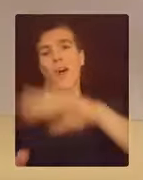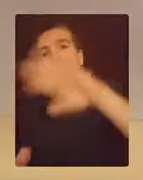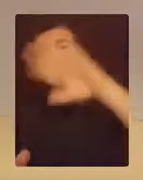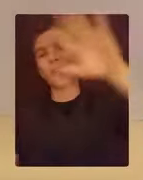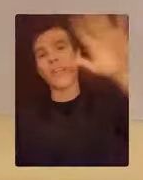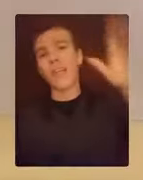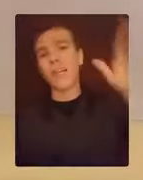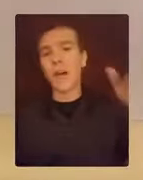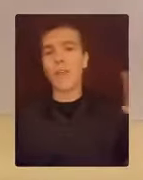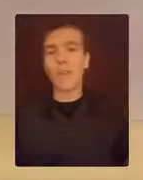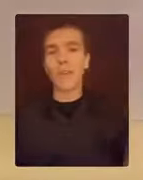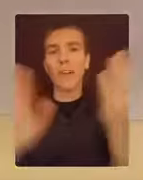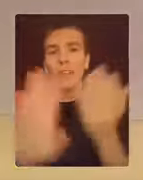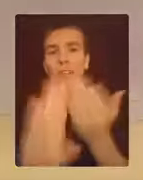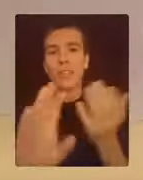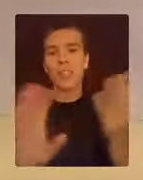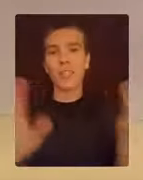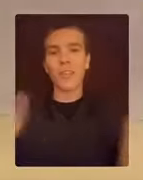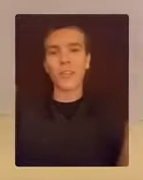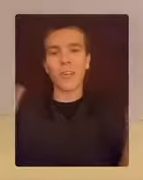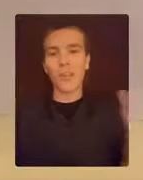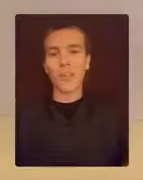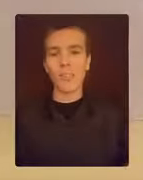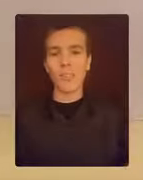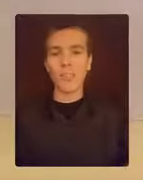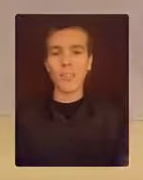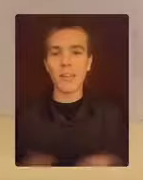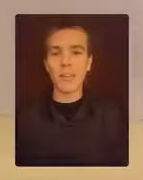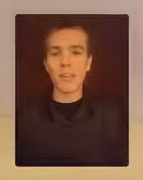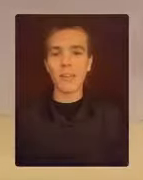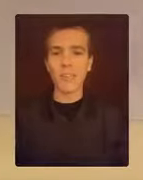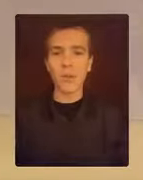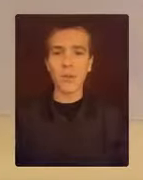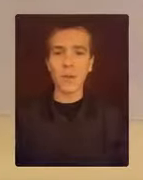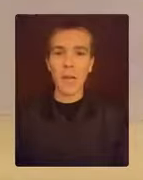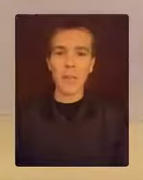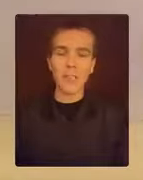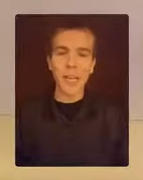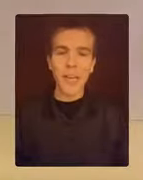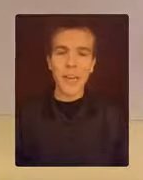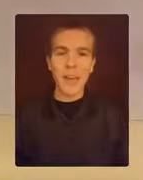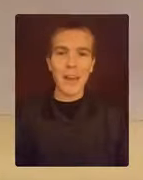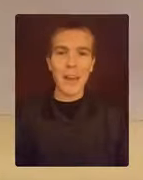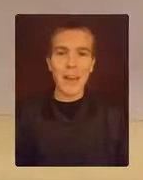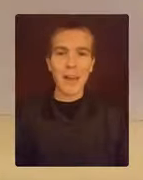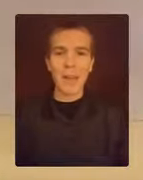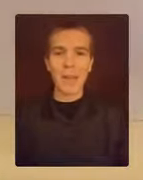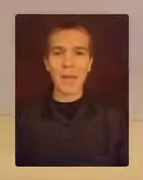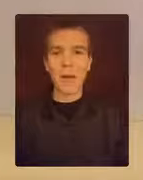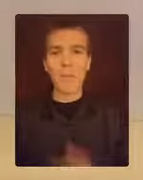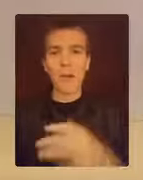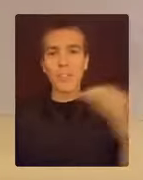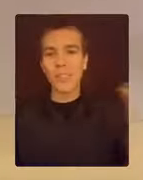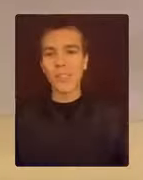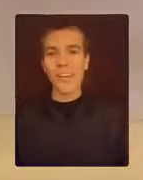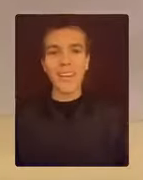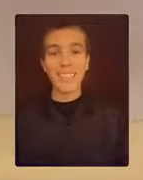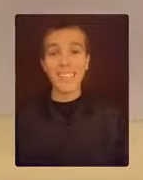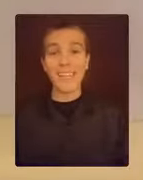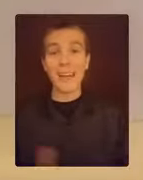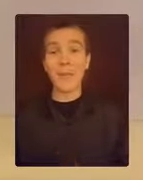the arcs come over and touch each other and cause solar flares and magnetic